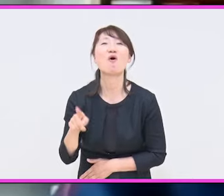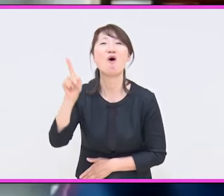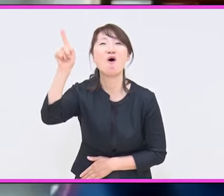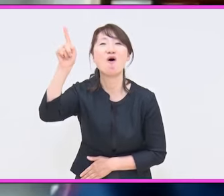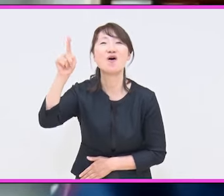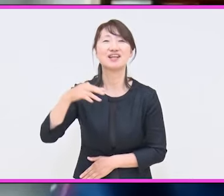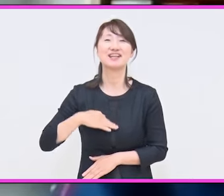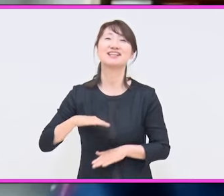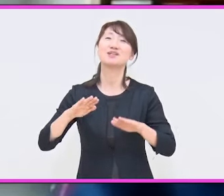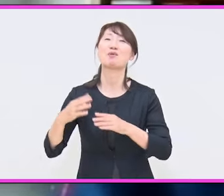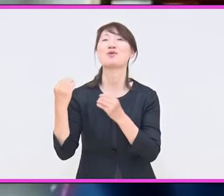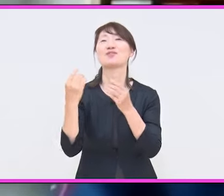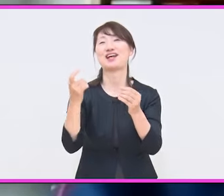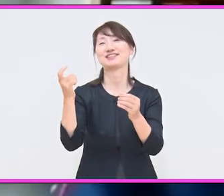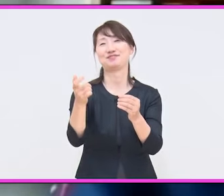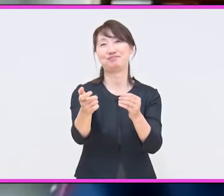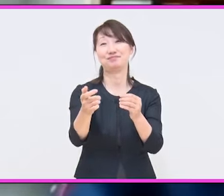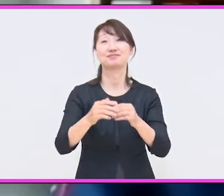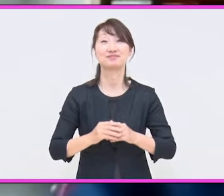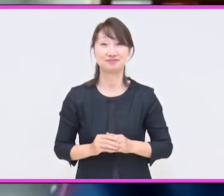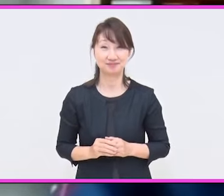still.